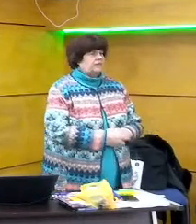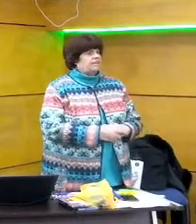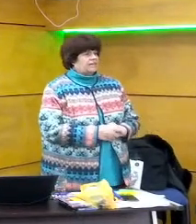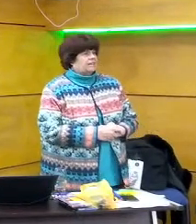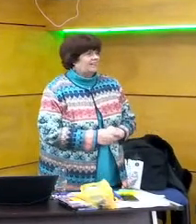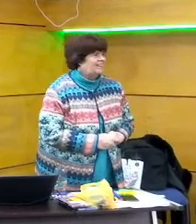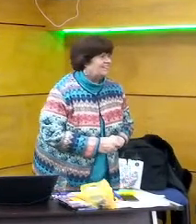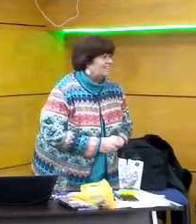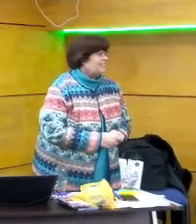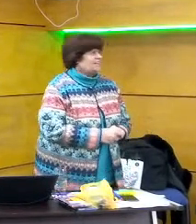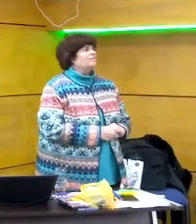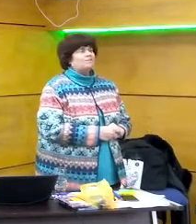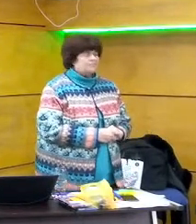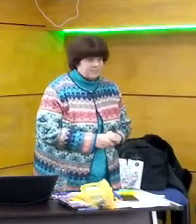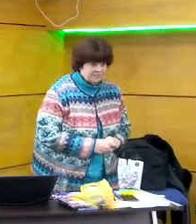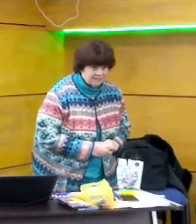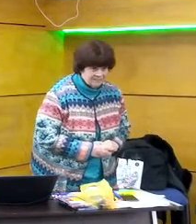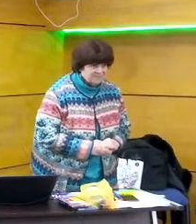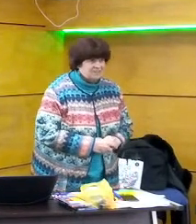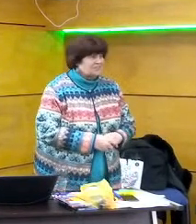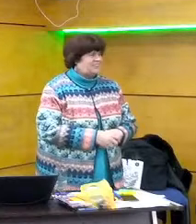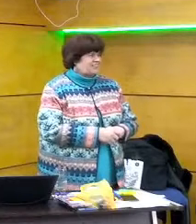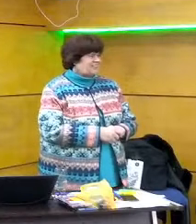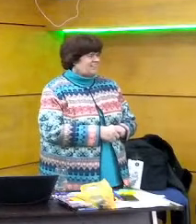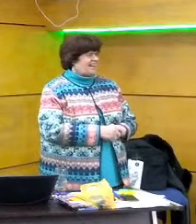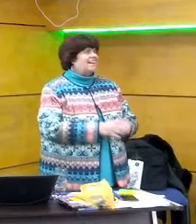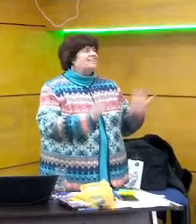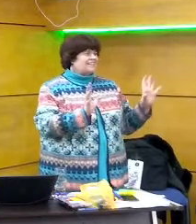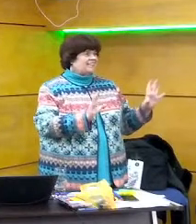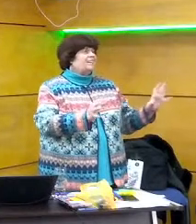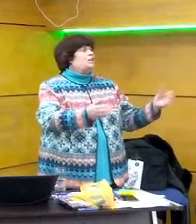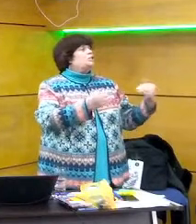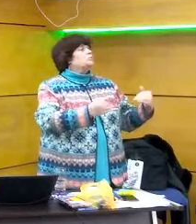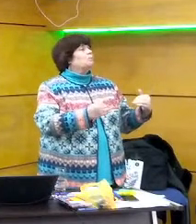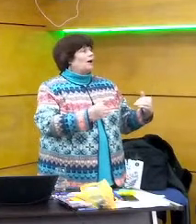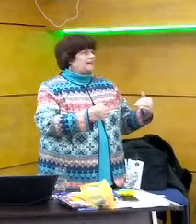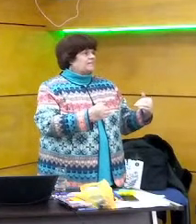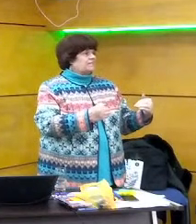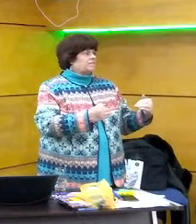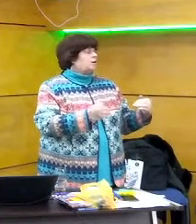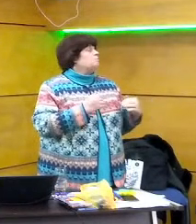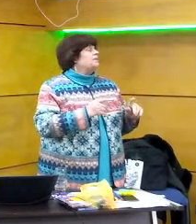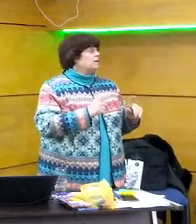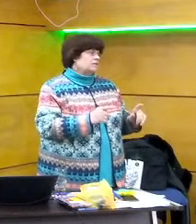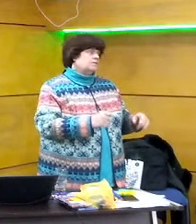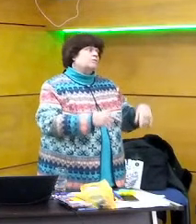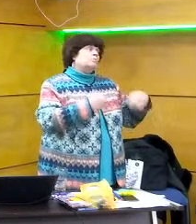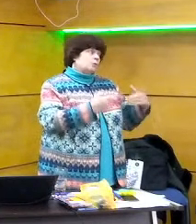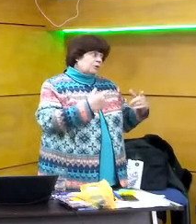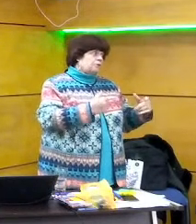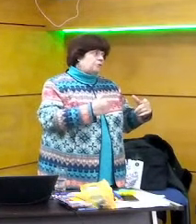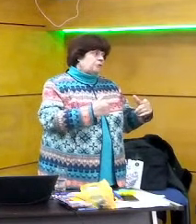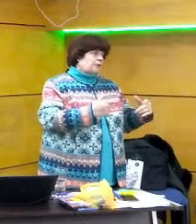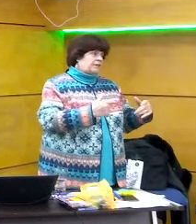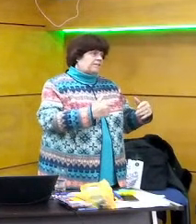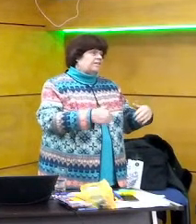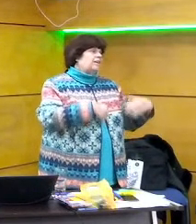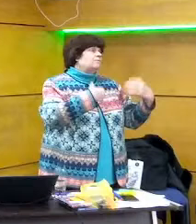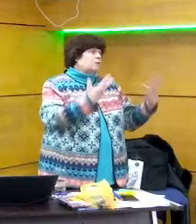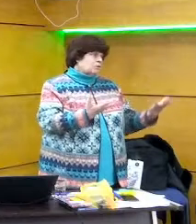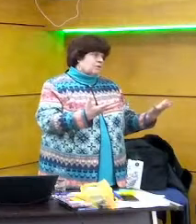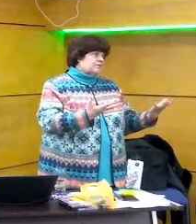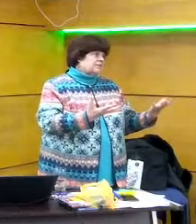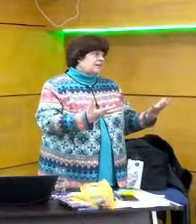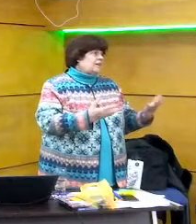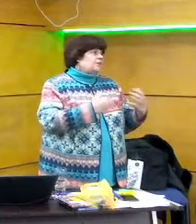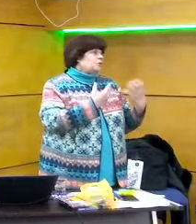know, they love to sit and listen to you. Anything to practice, because the more you do it, then